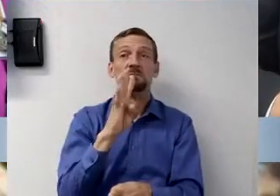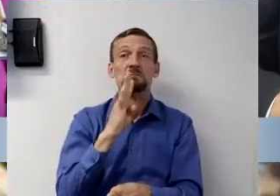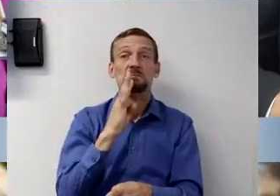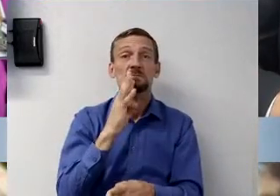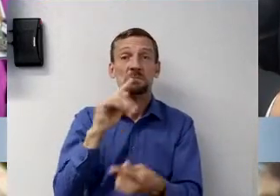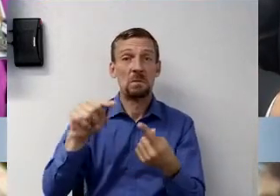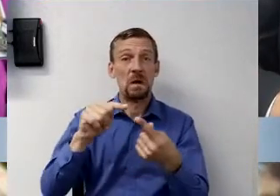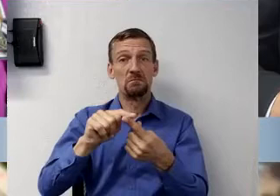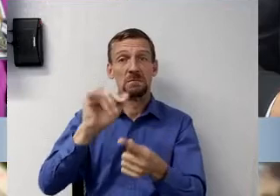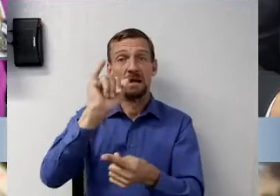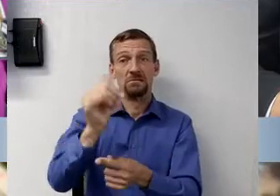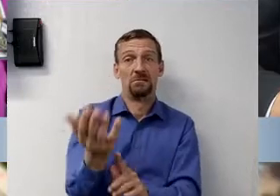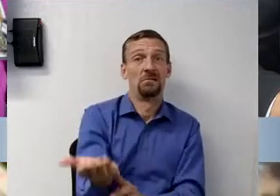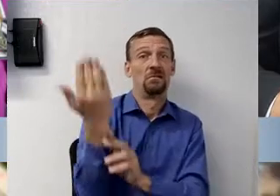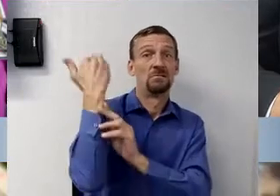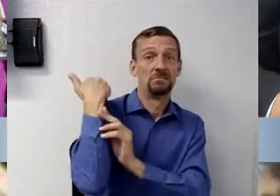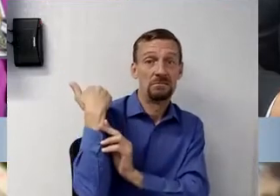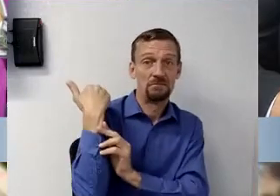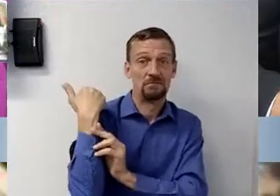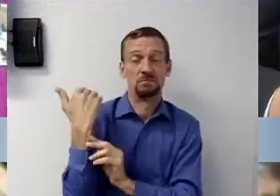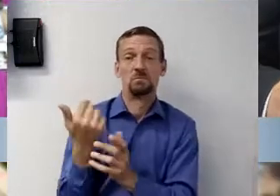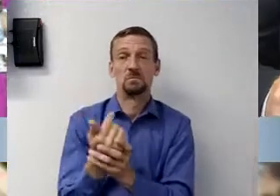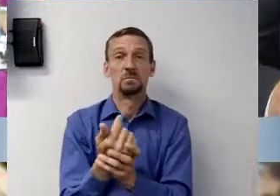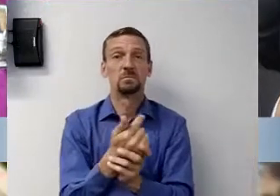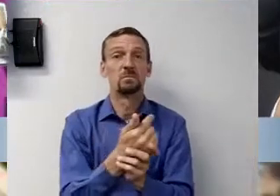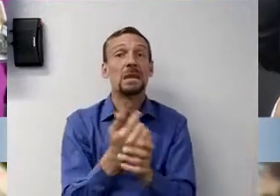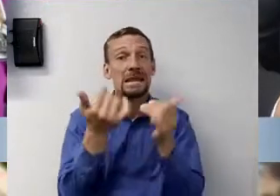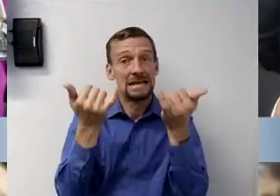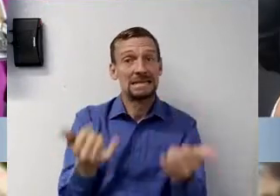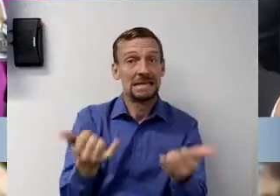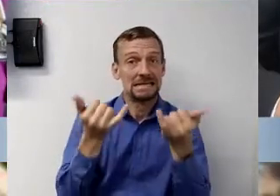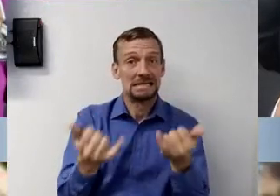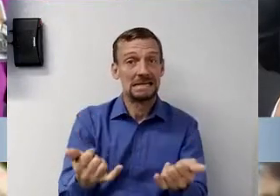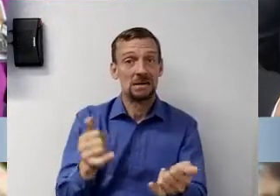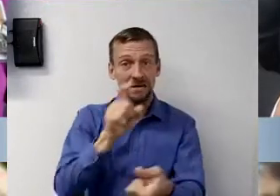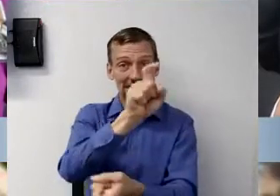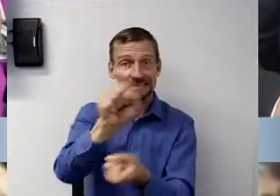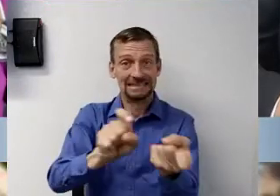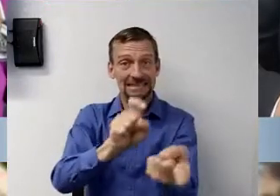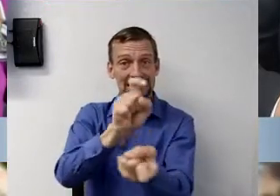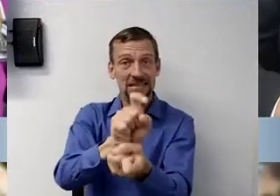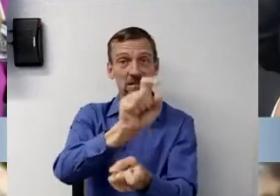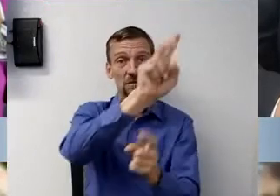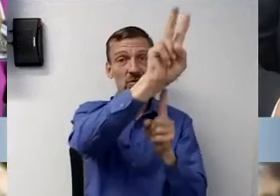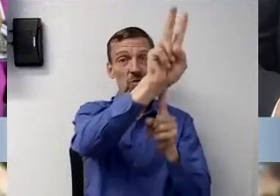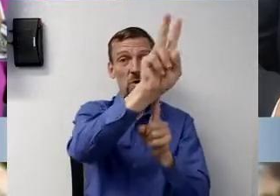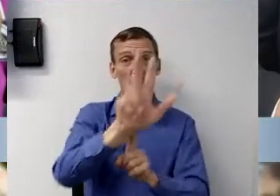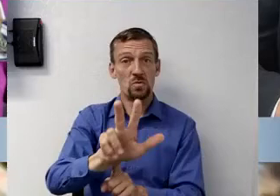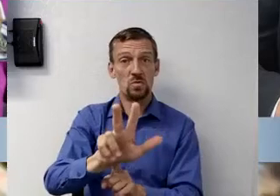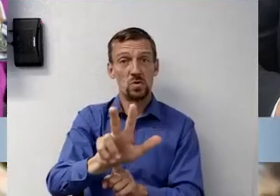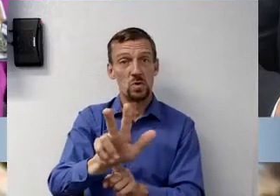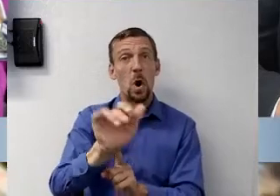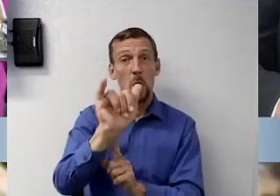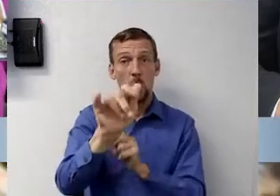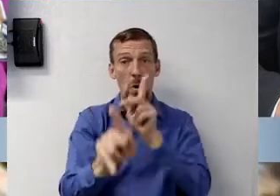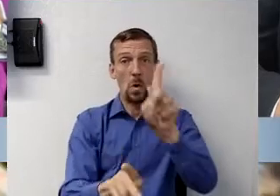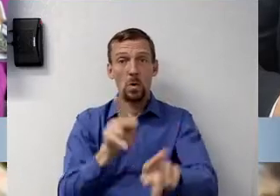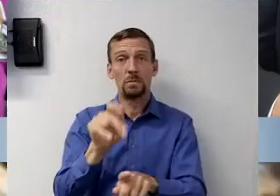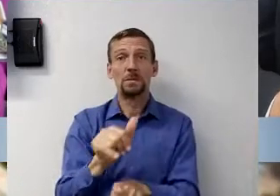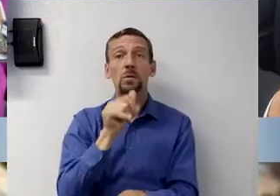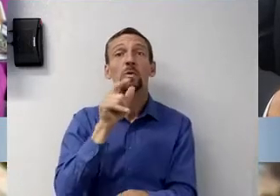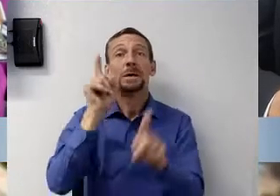past sessions, is that now exactly 2/3 of all those people that have